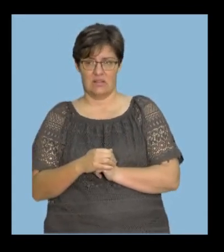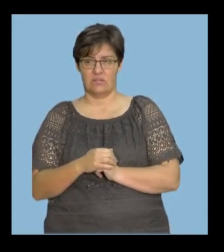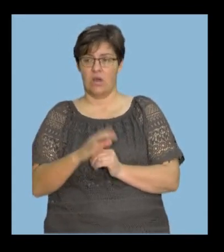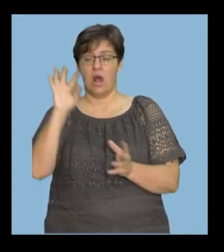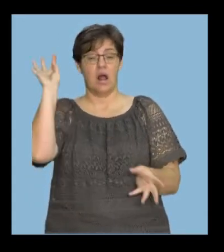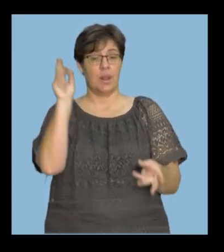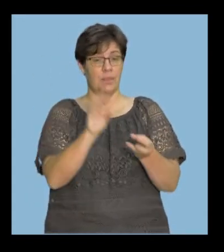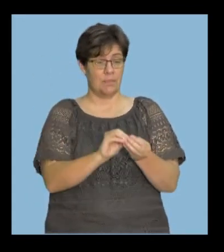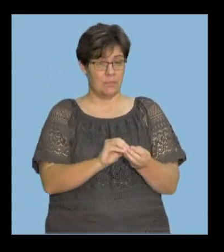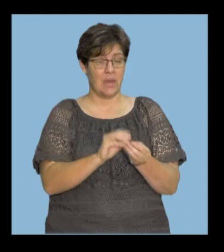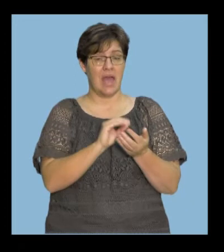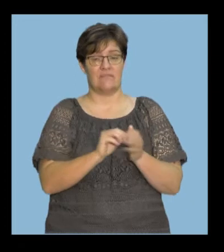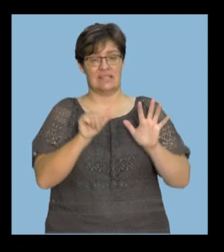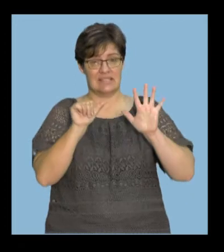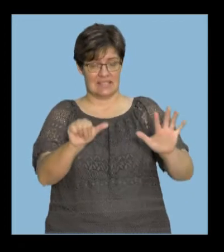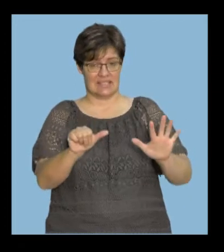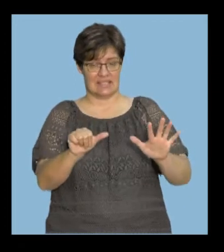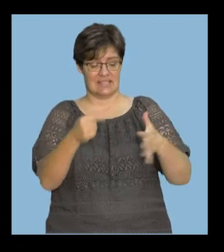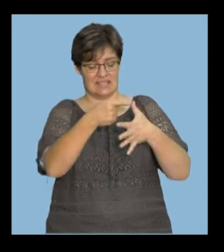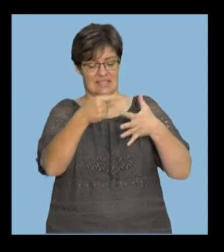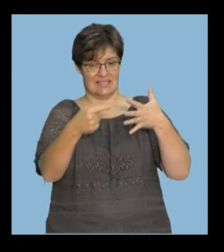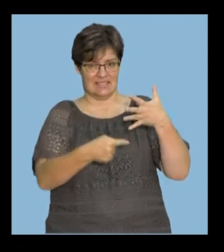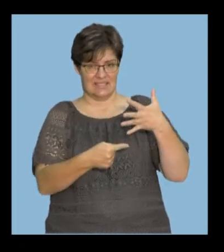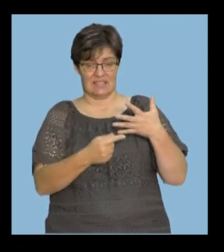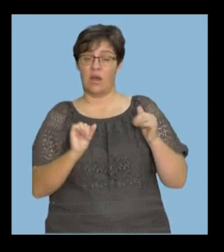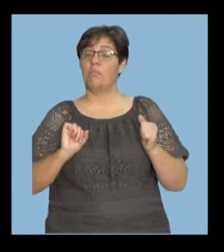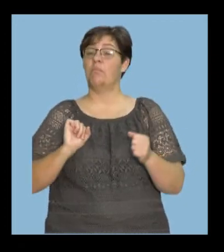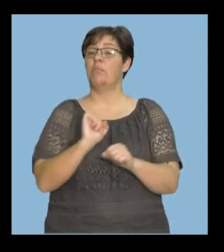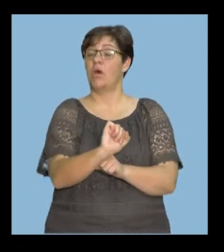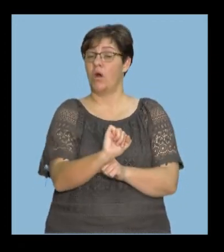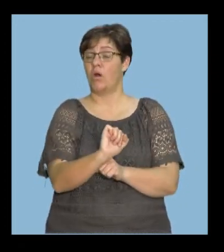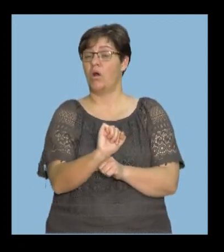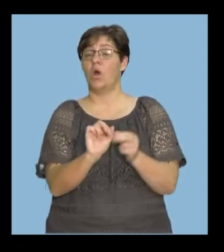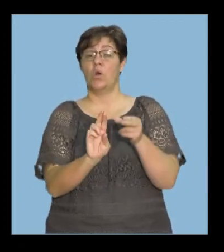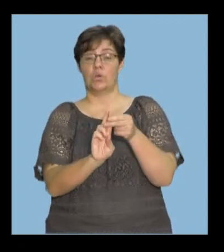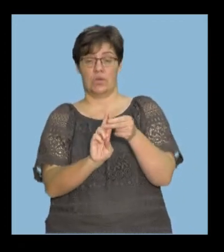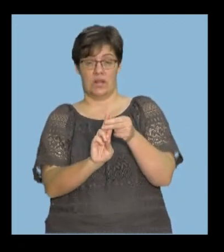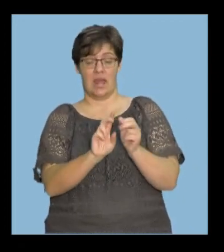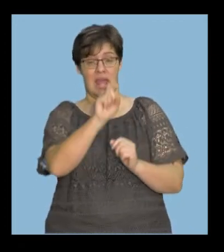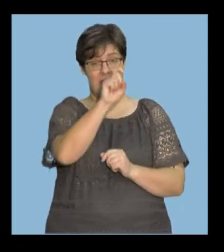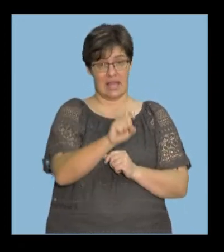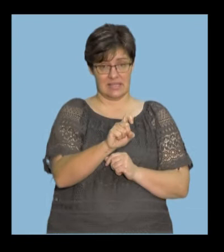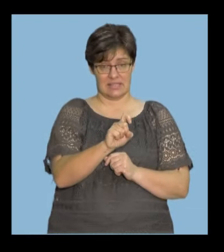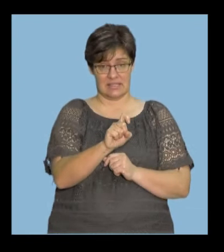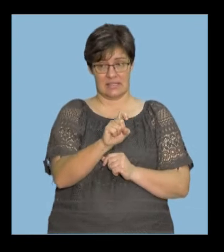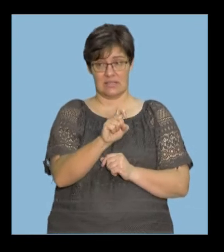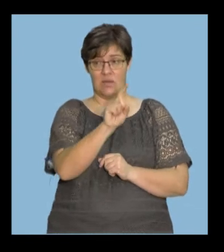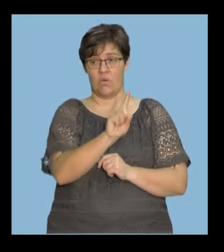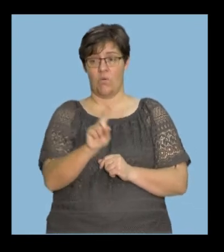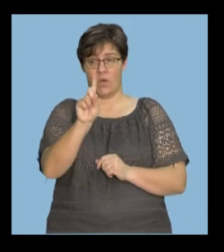in total, we've got 6 elements that belong to the union of X,